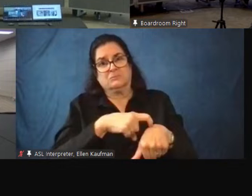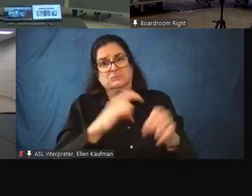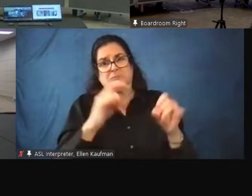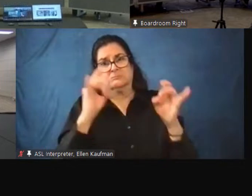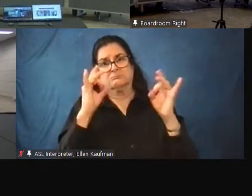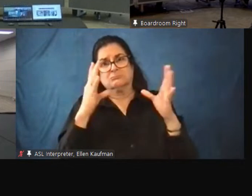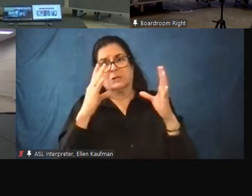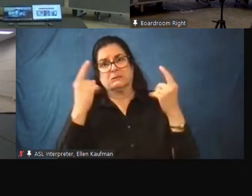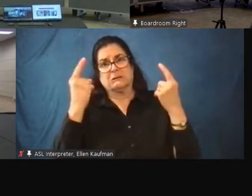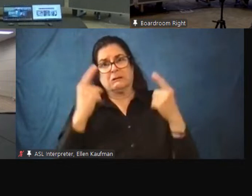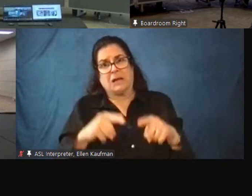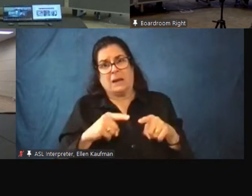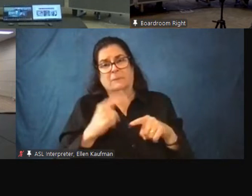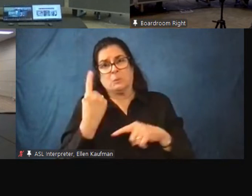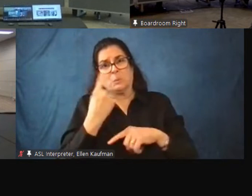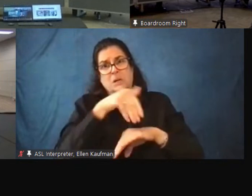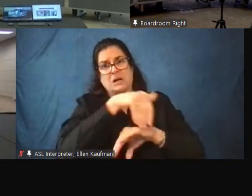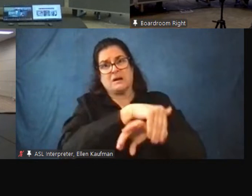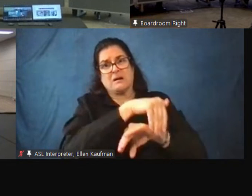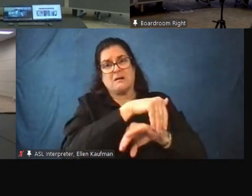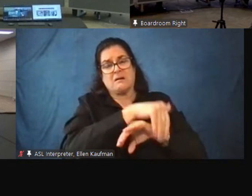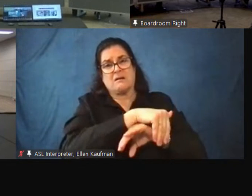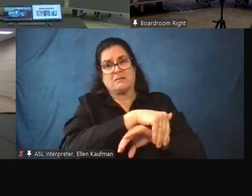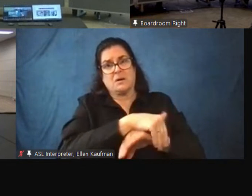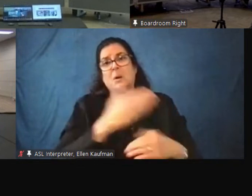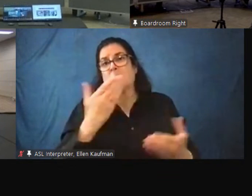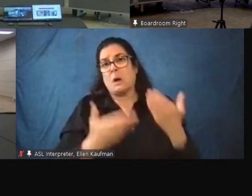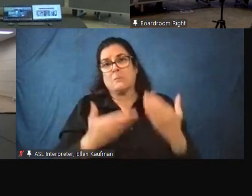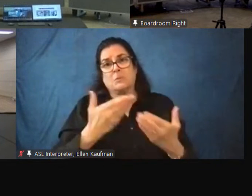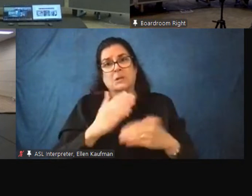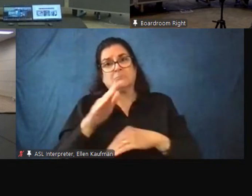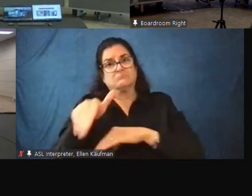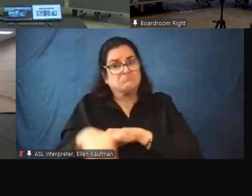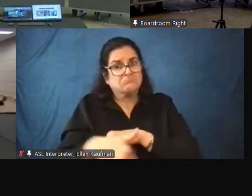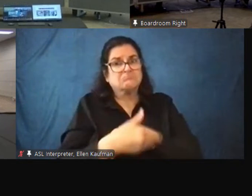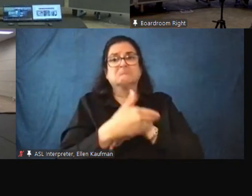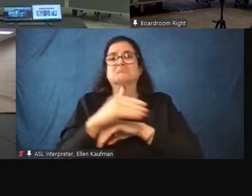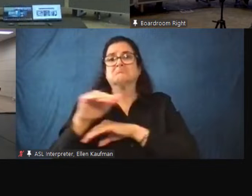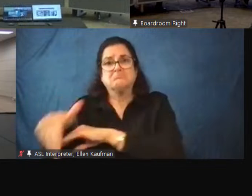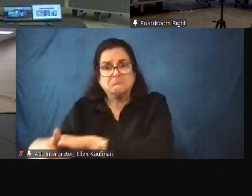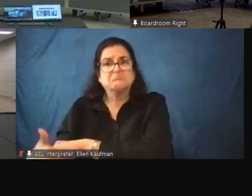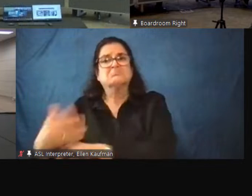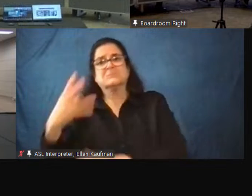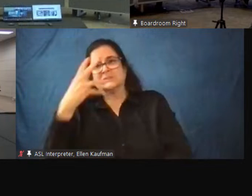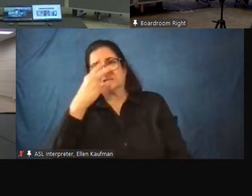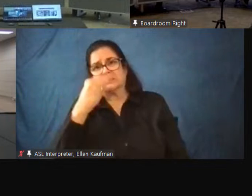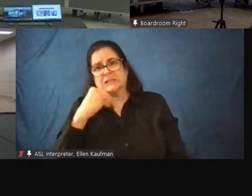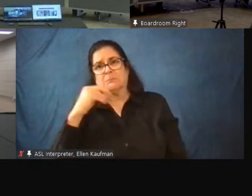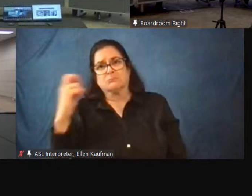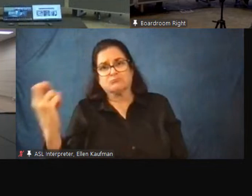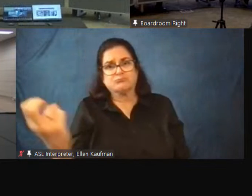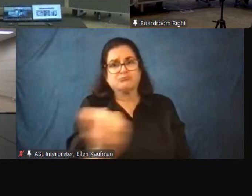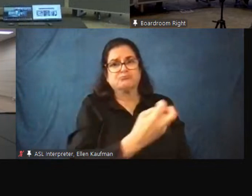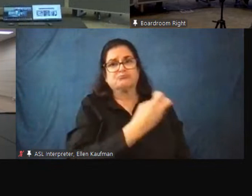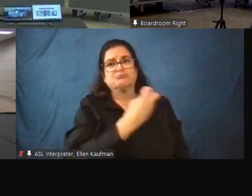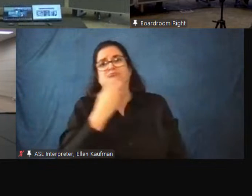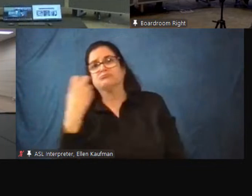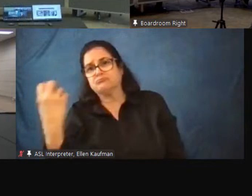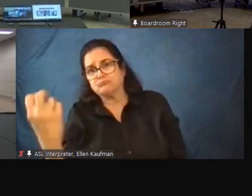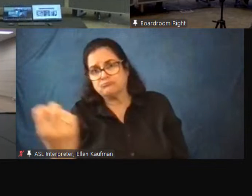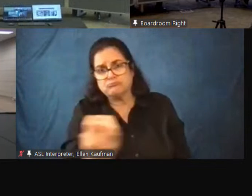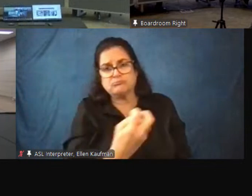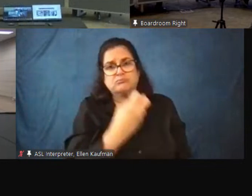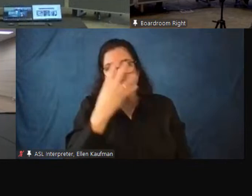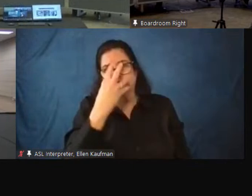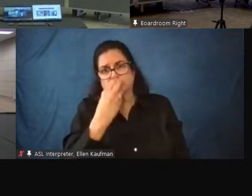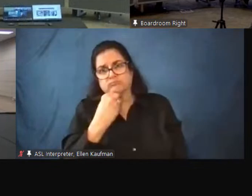sleeping on that transportation probably prior, most likely prior. So we have to mobilize sister agencies,